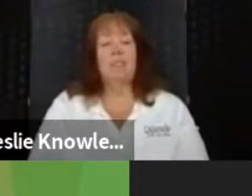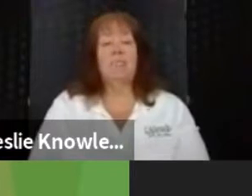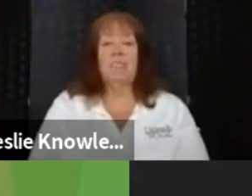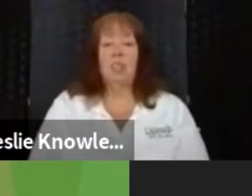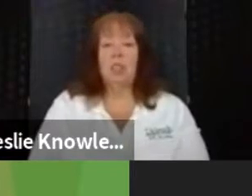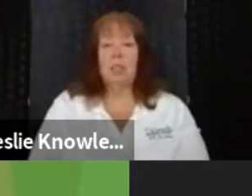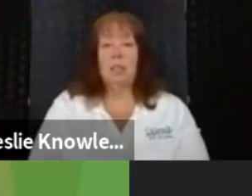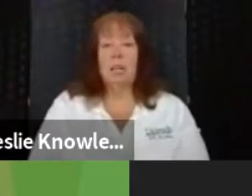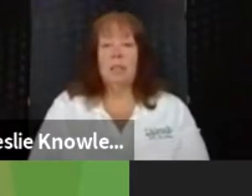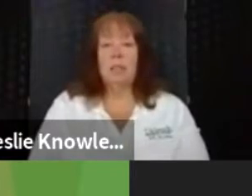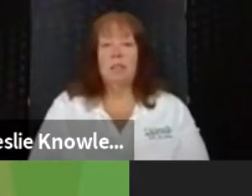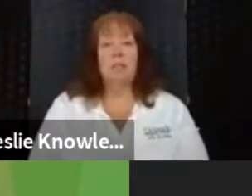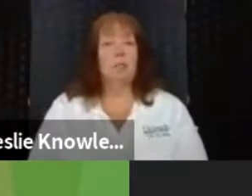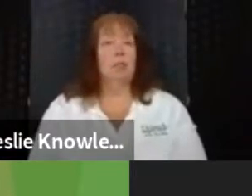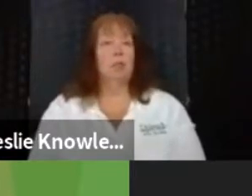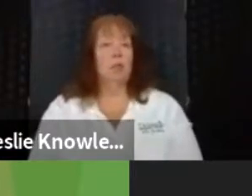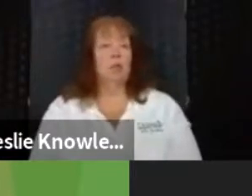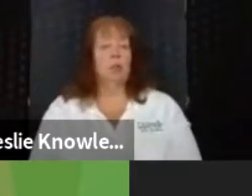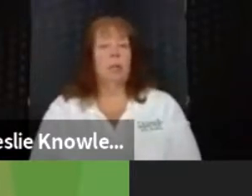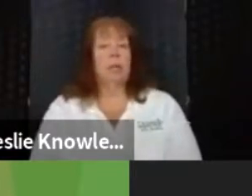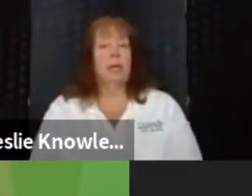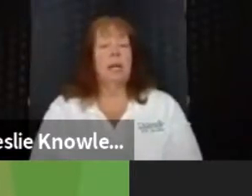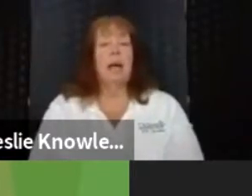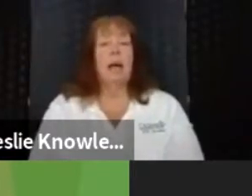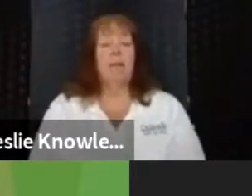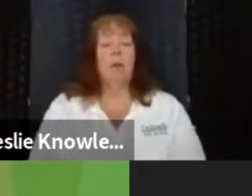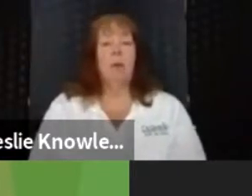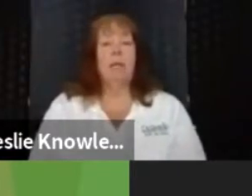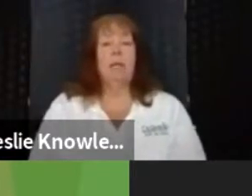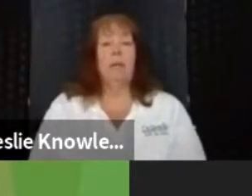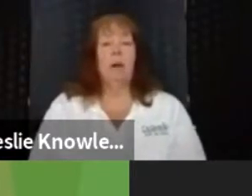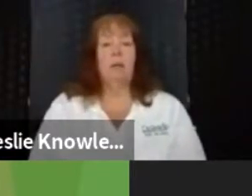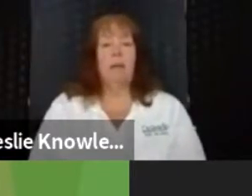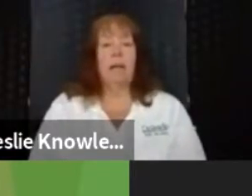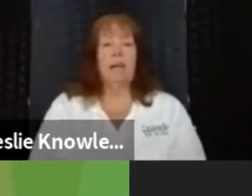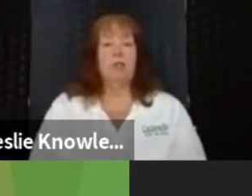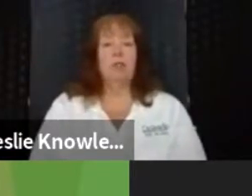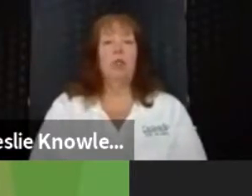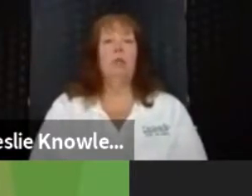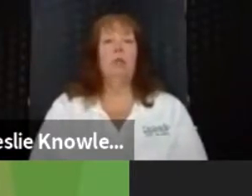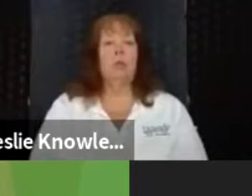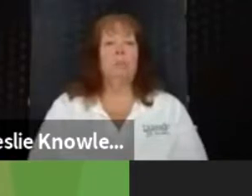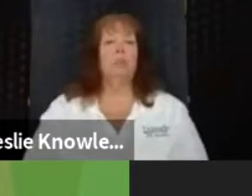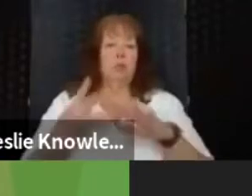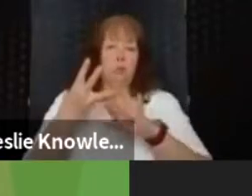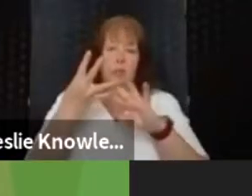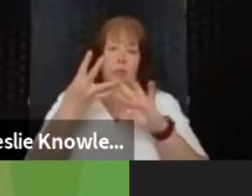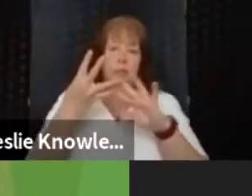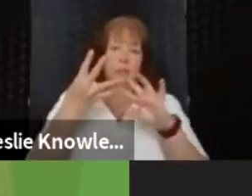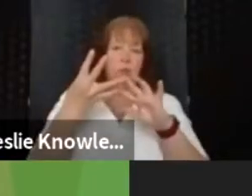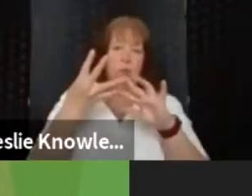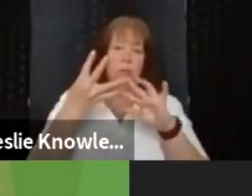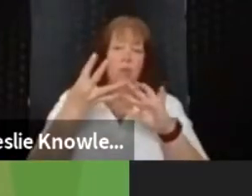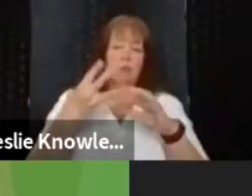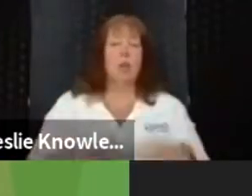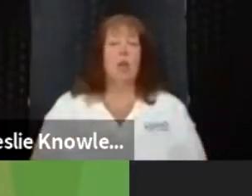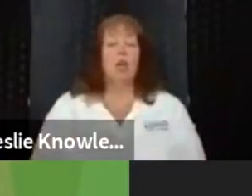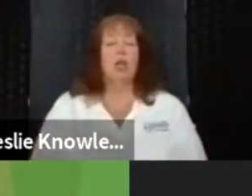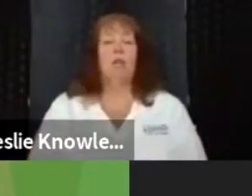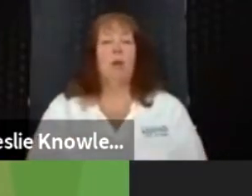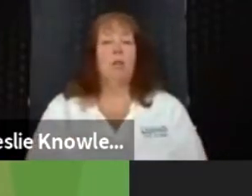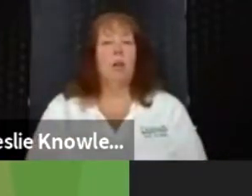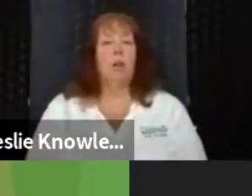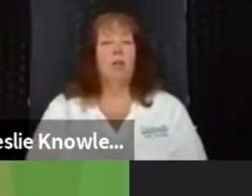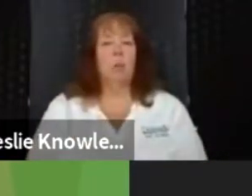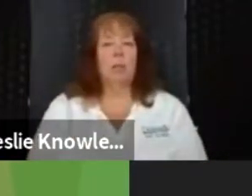have translations class, intro to interpreting. And then in the last 2 semesters, these 2 semesters,